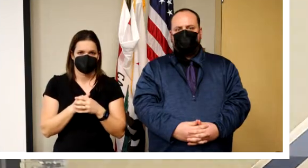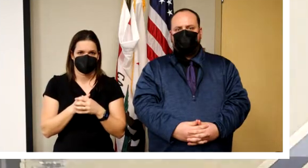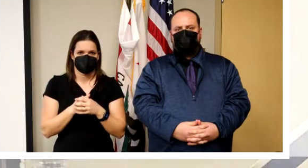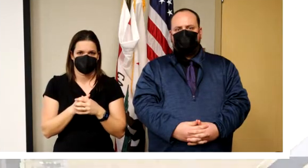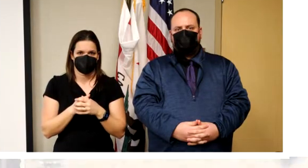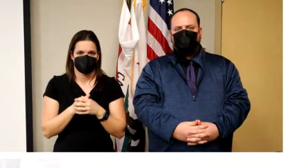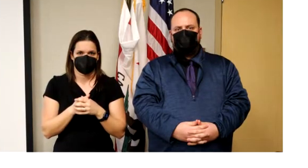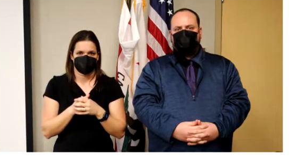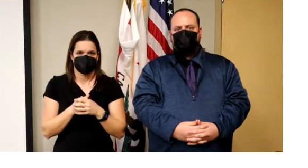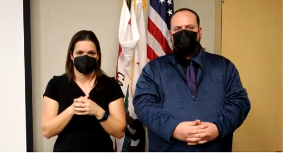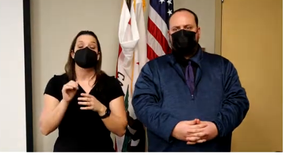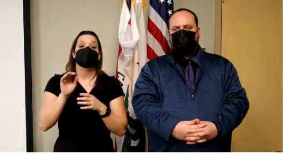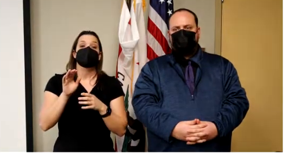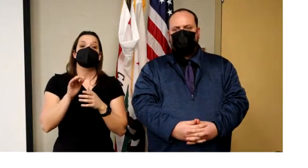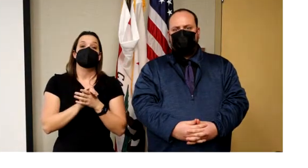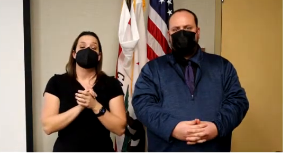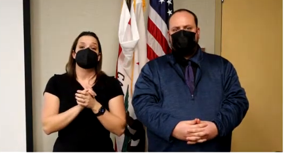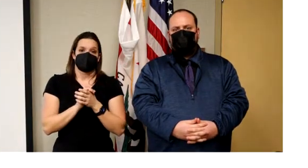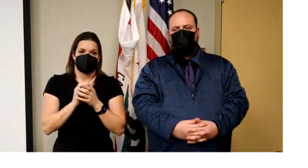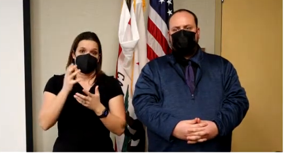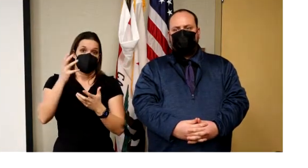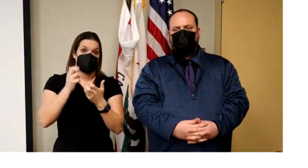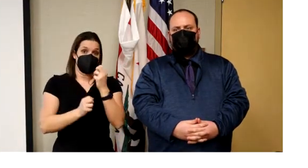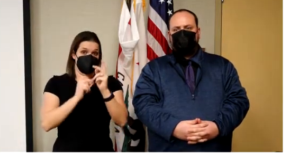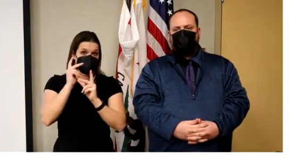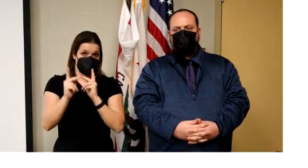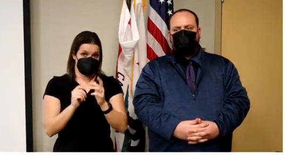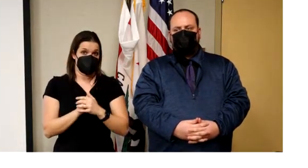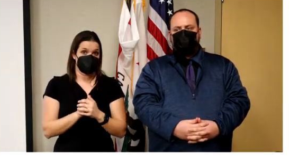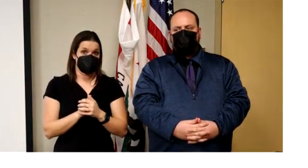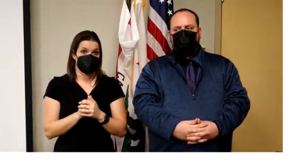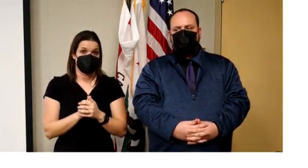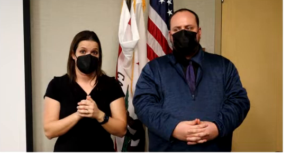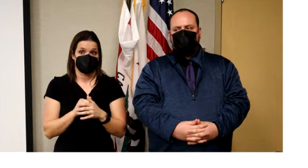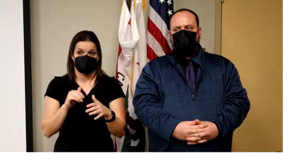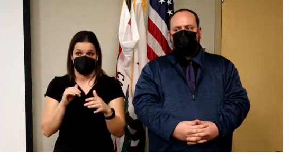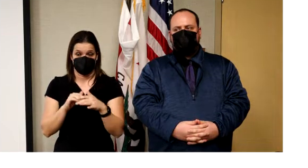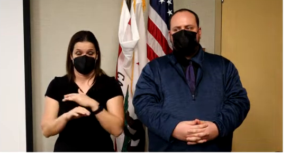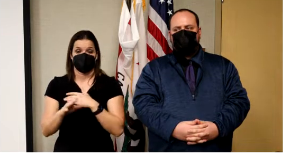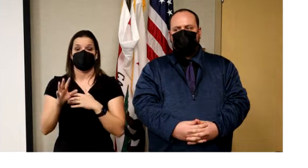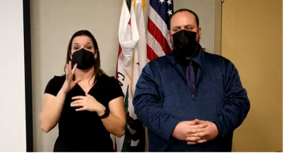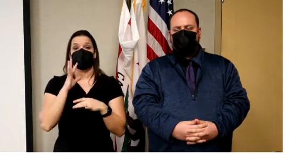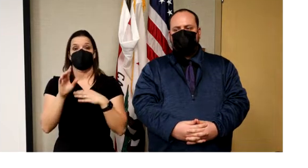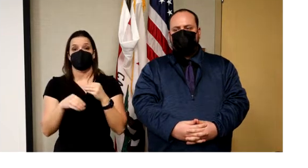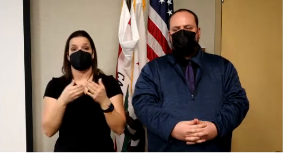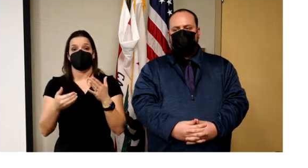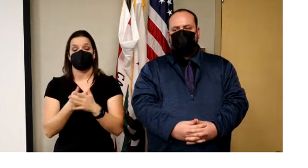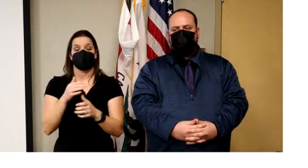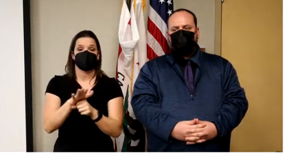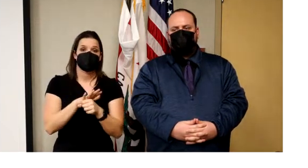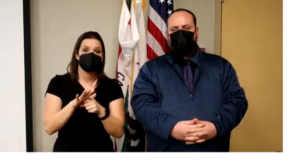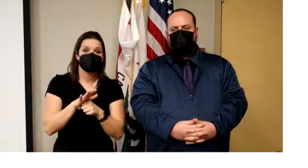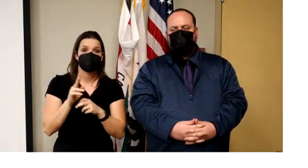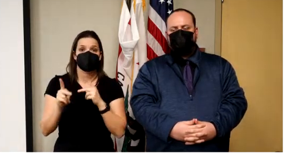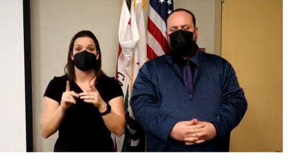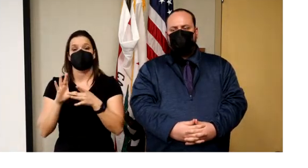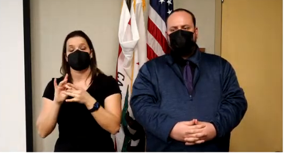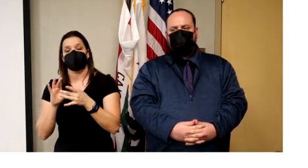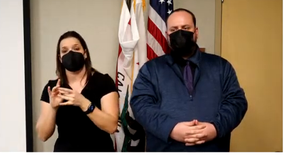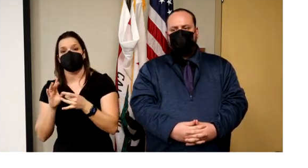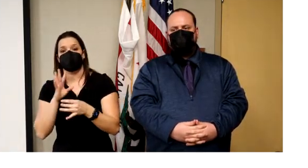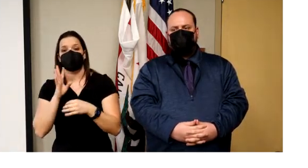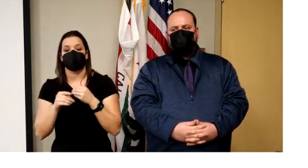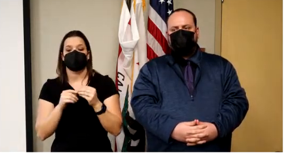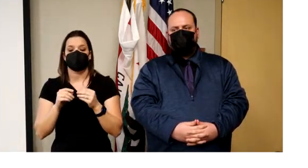back. So most people, when they come and talk about redistricting in public comments, they're talking about communities of